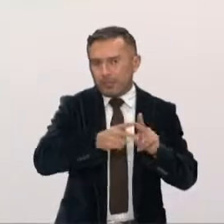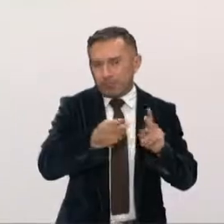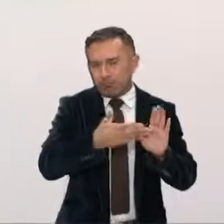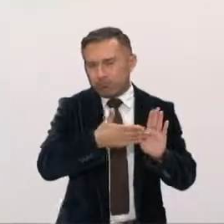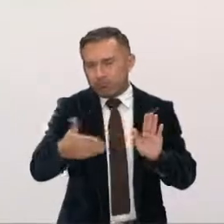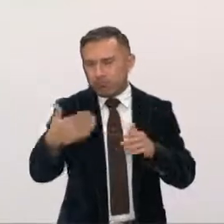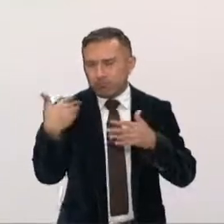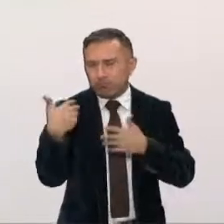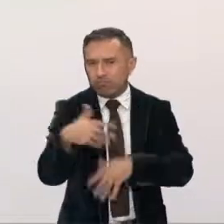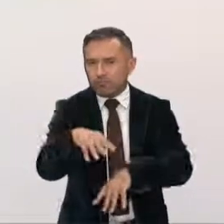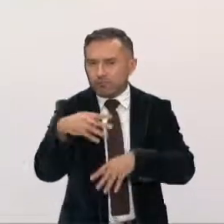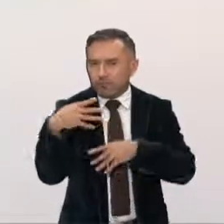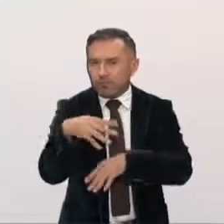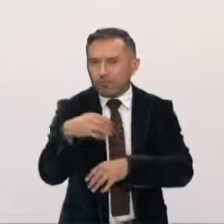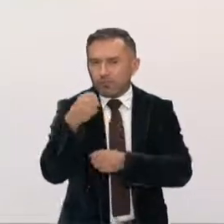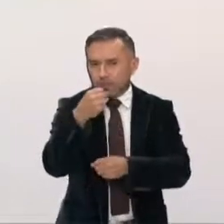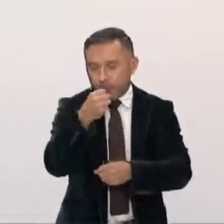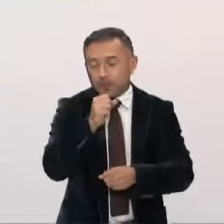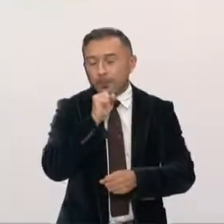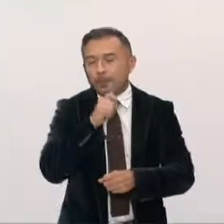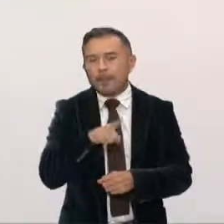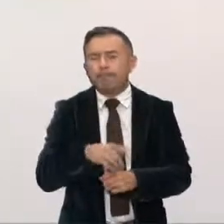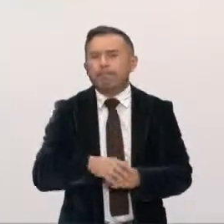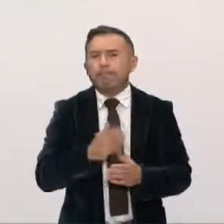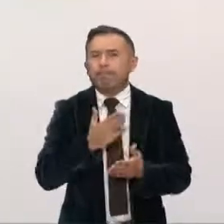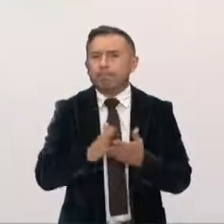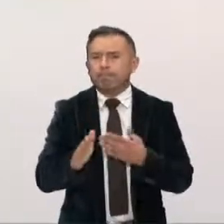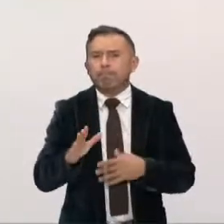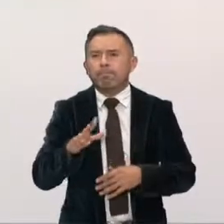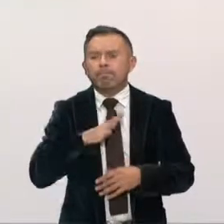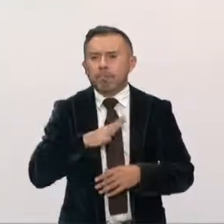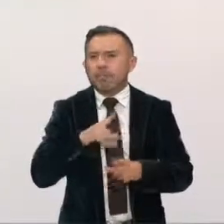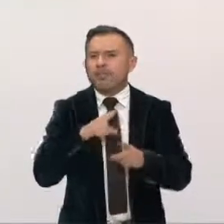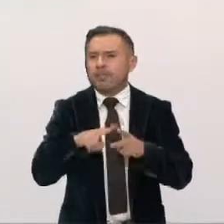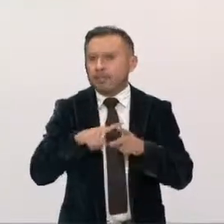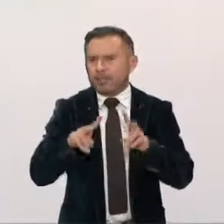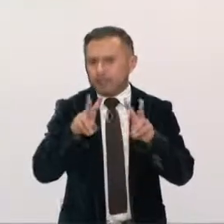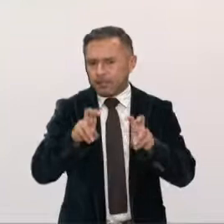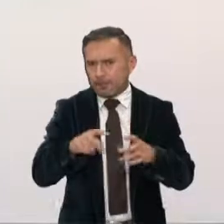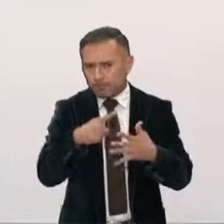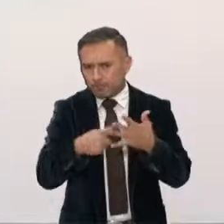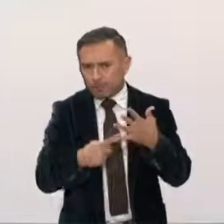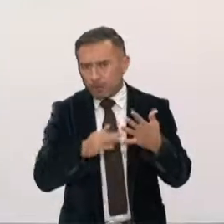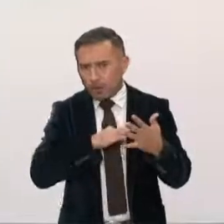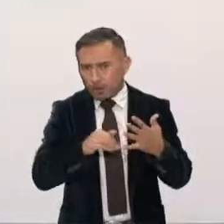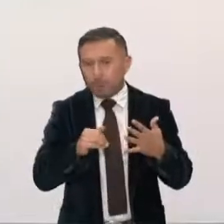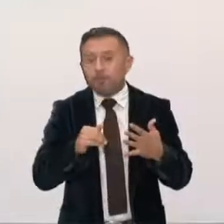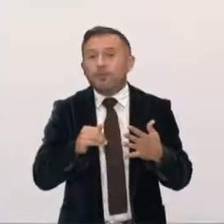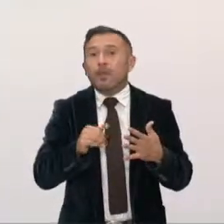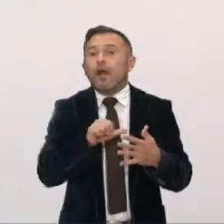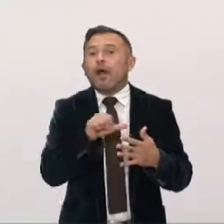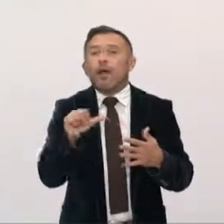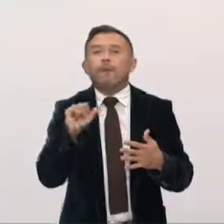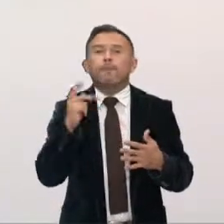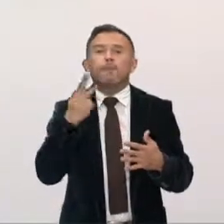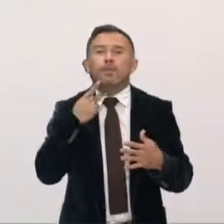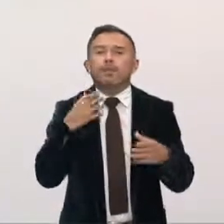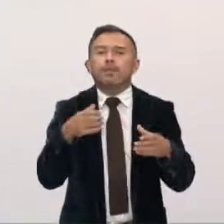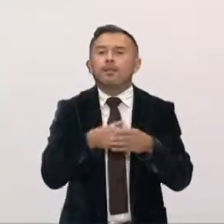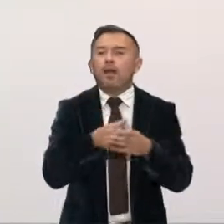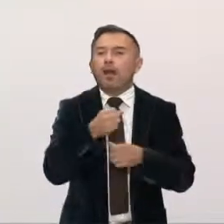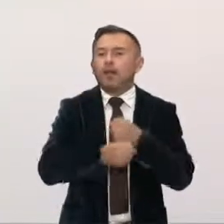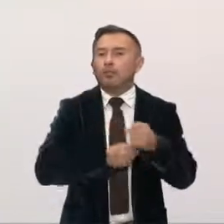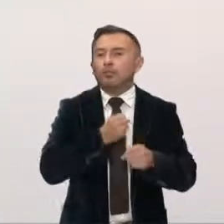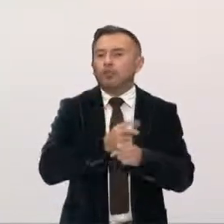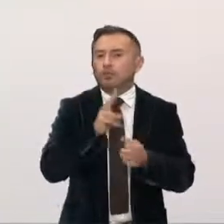since 2000. On the other hand, I would like to say that because of these different ideas, we cannot understand the